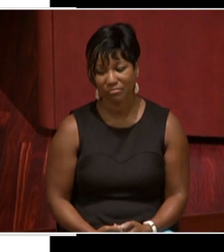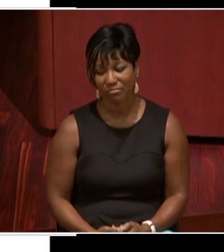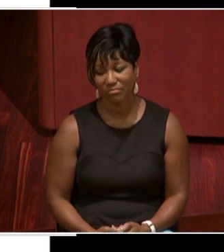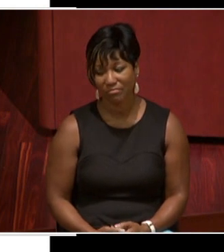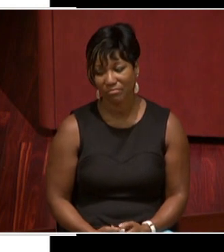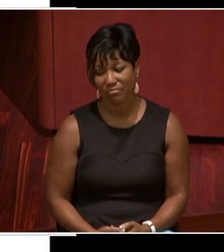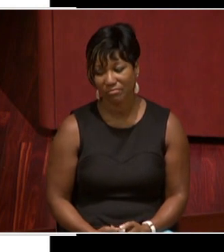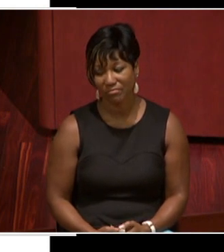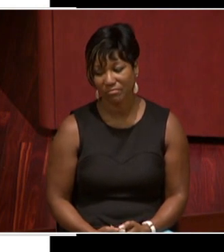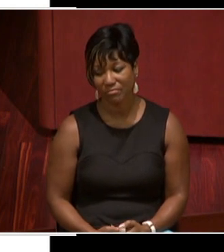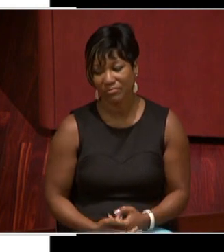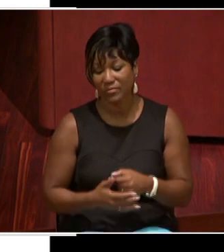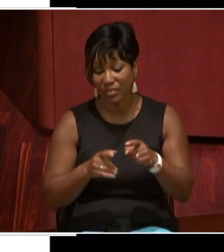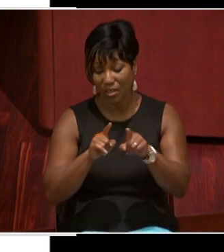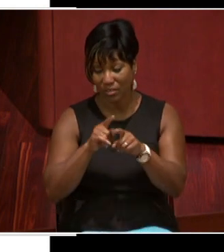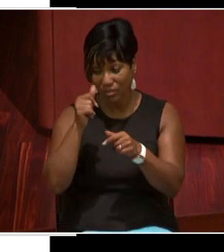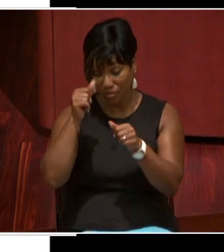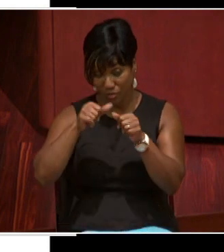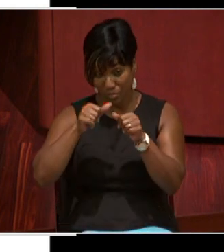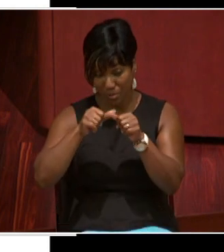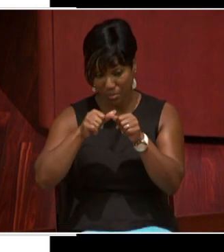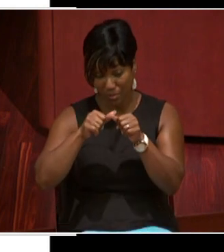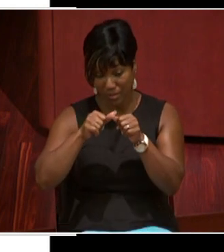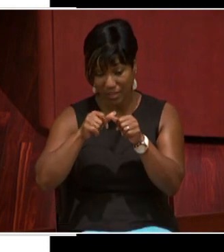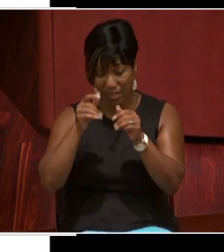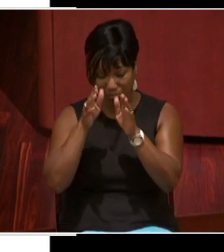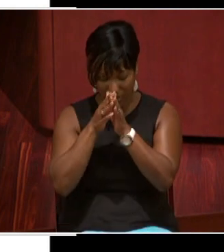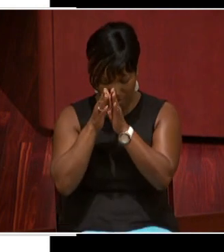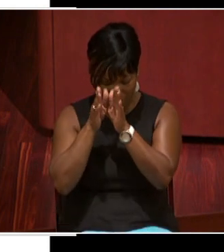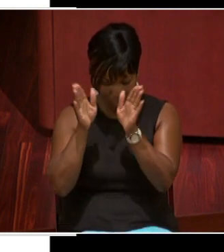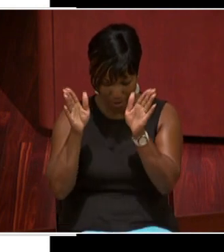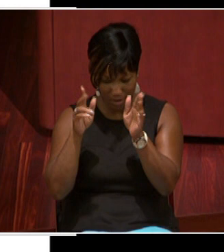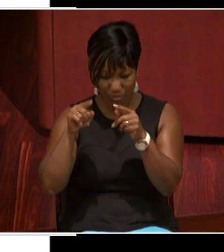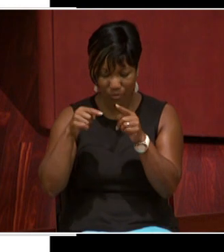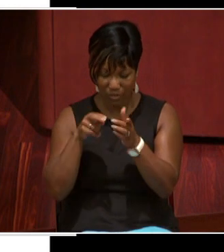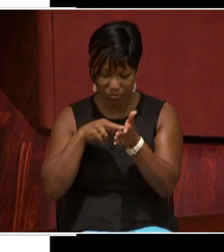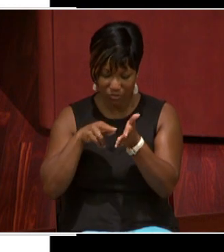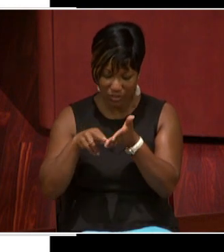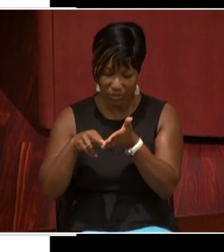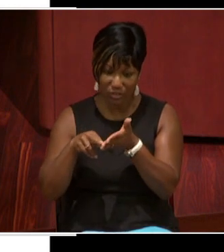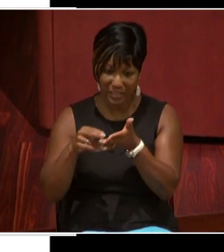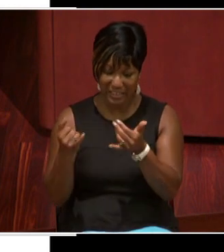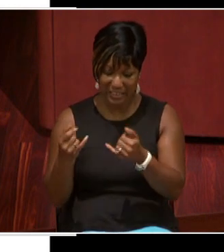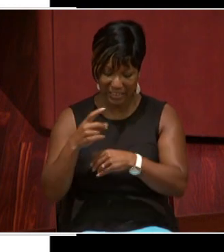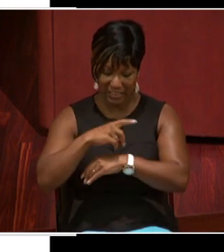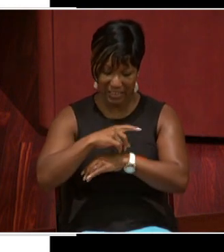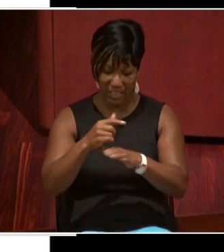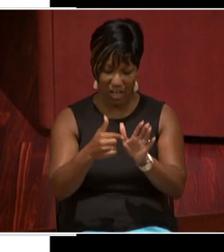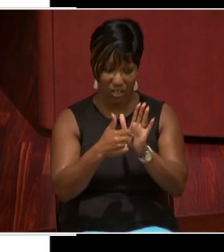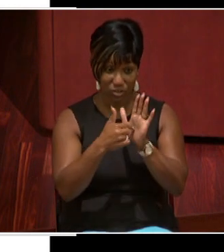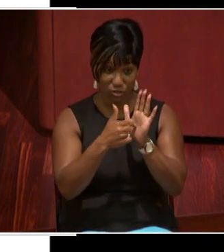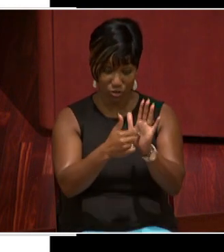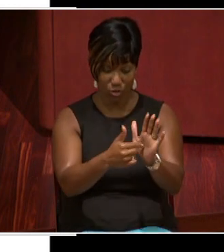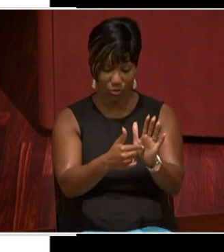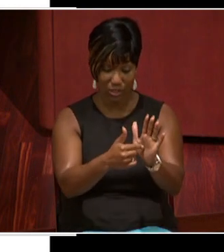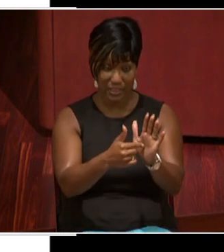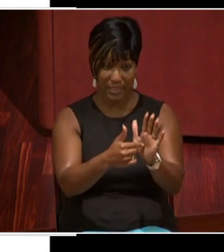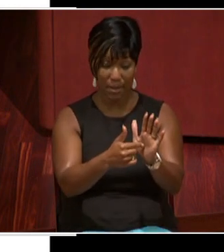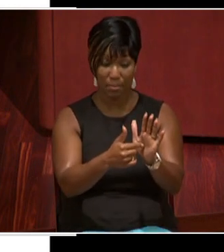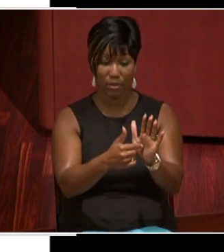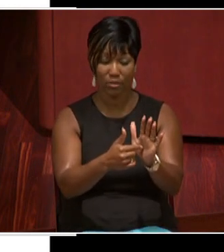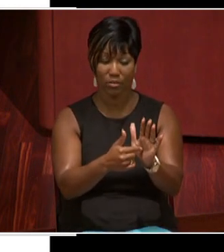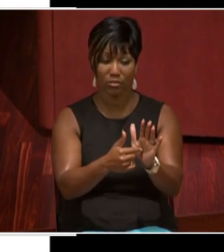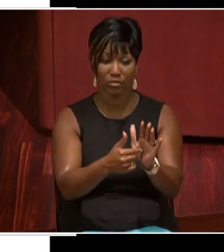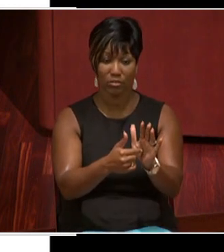The other thing to keep in mind is to stay open-minded when you're doing your research. Today, I'll show you an example where,